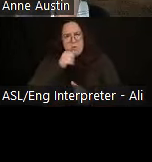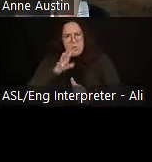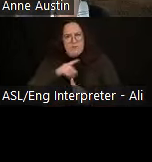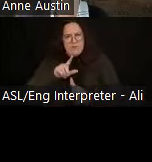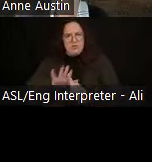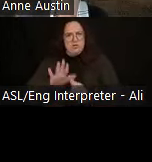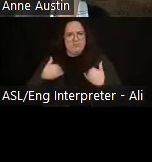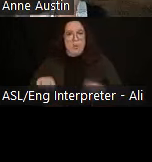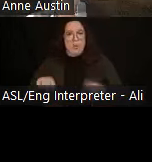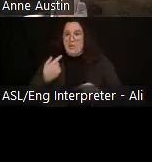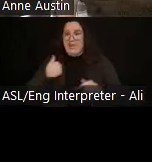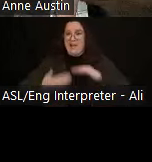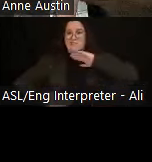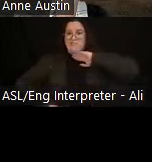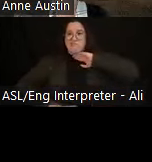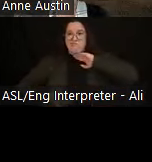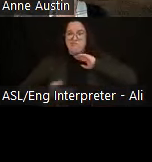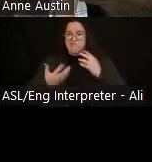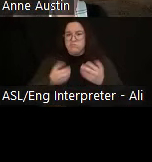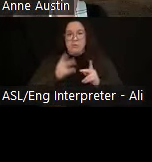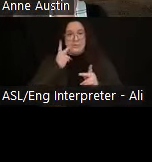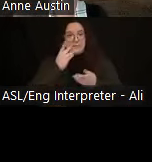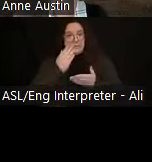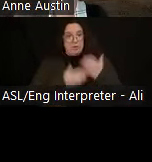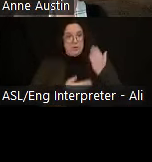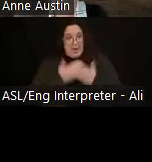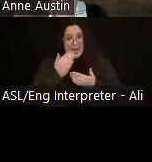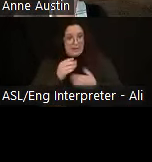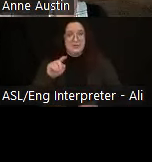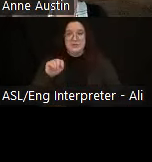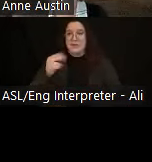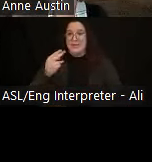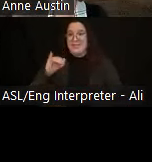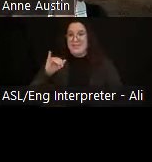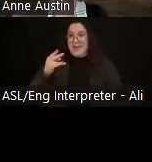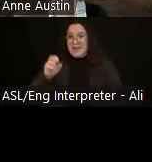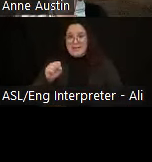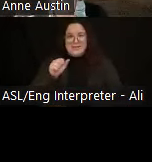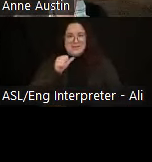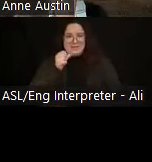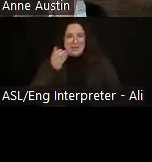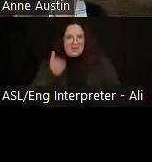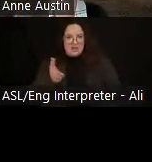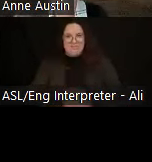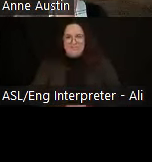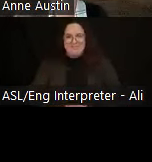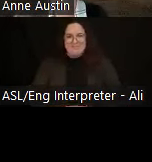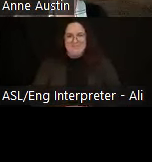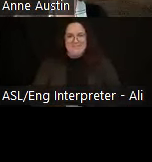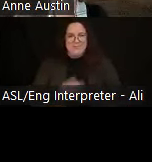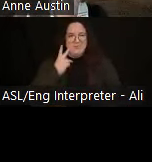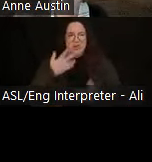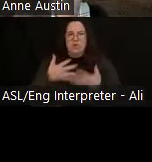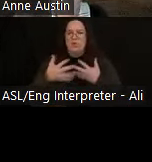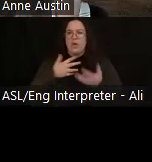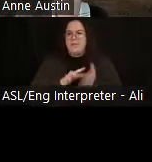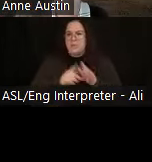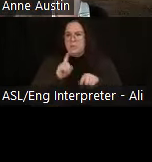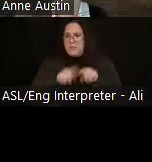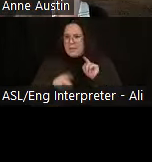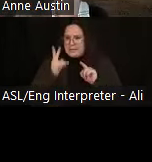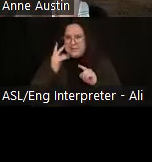her torso. You can see her hands, her thighs were not actually present. That's why they're shown in gray. We don't have